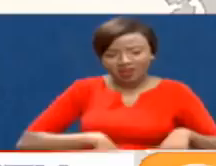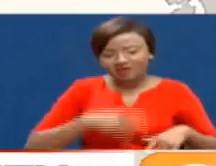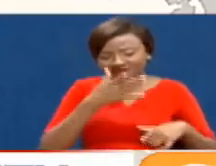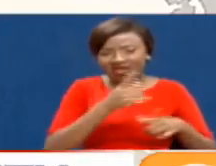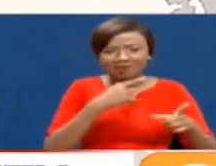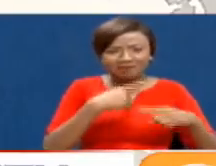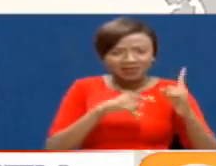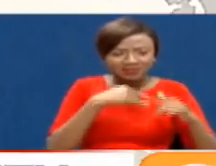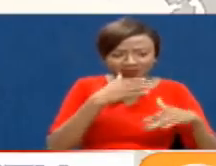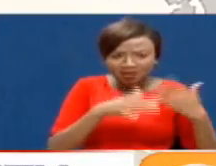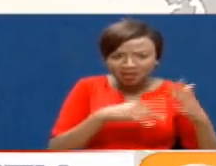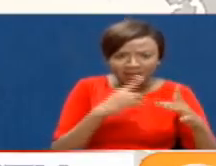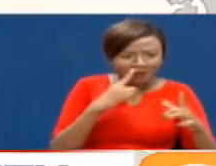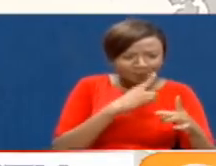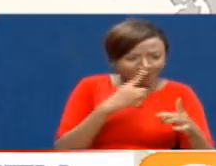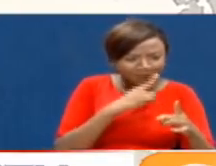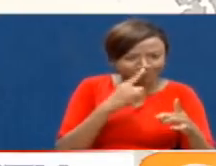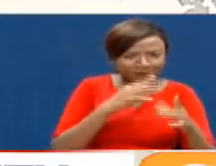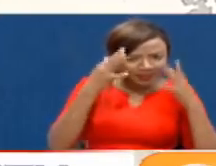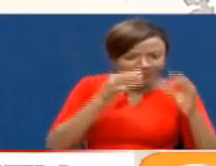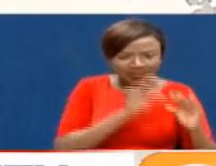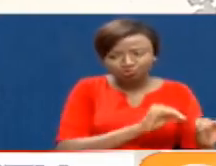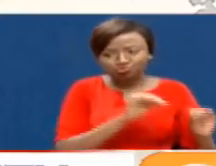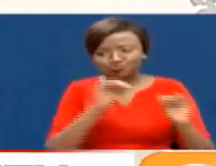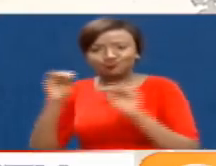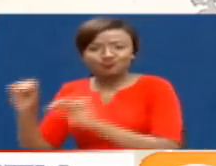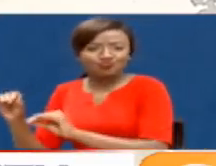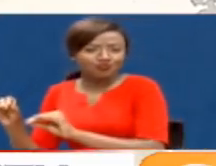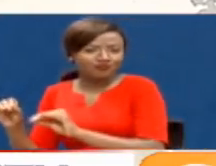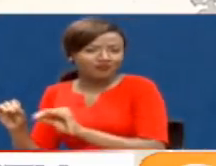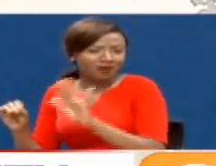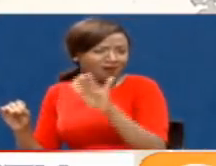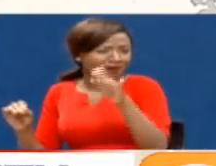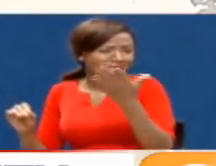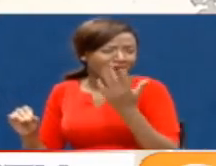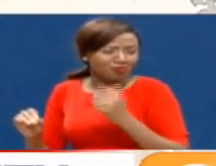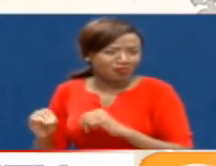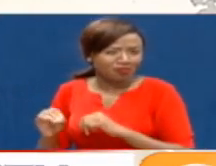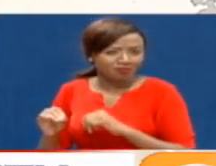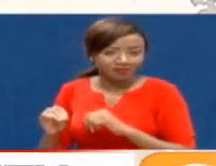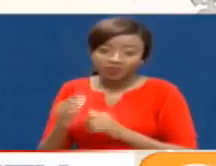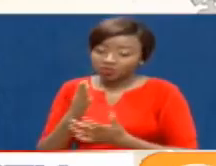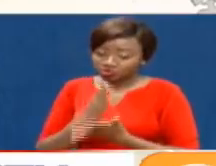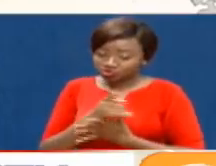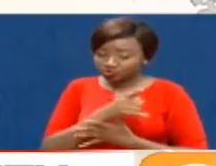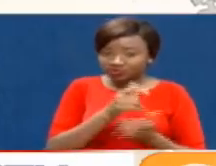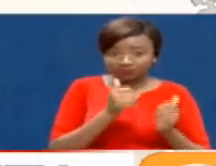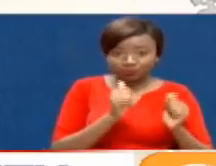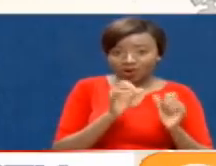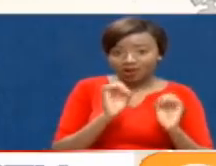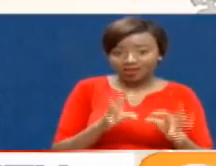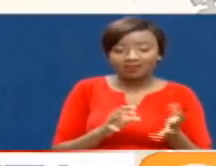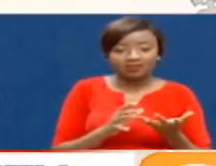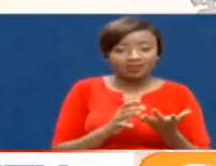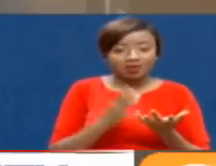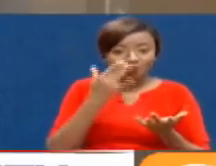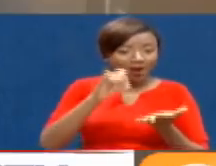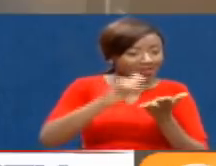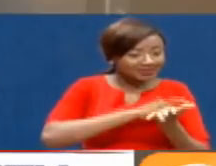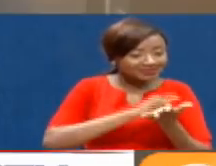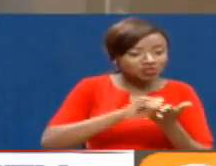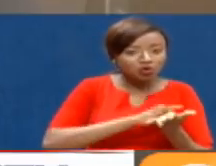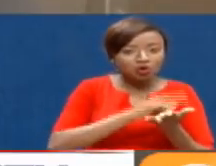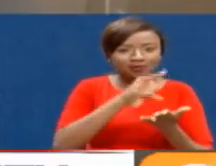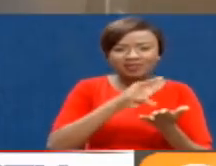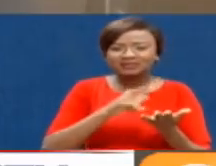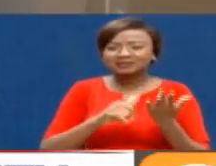like being at the center of it all? It was very strange, Vicky, because New York City is maybe the most vibrant city in the world,